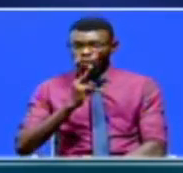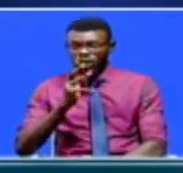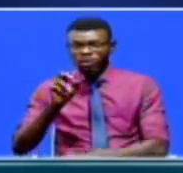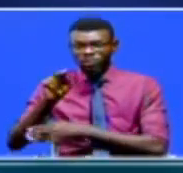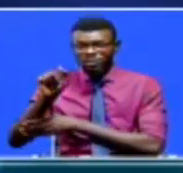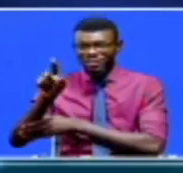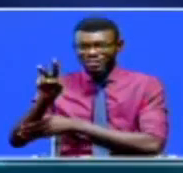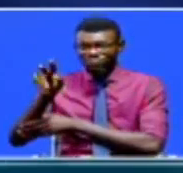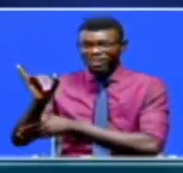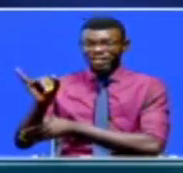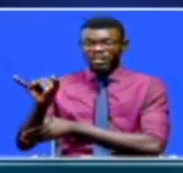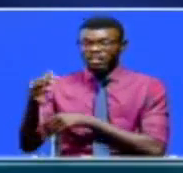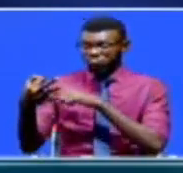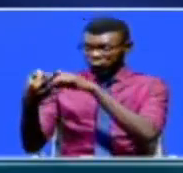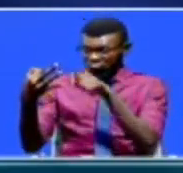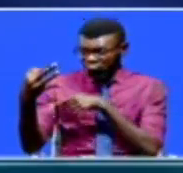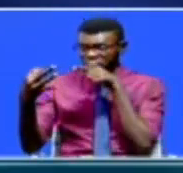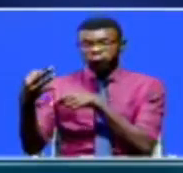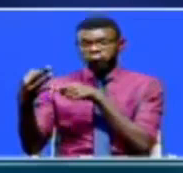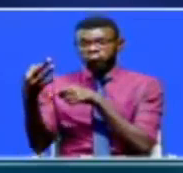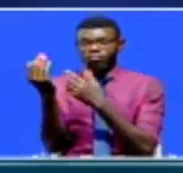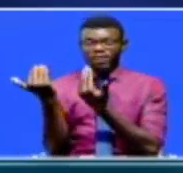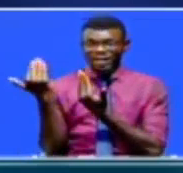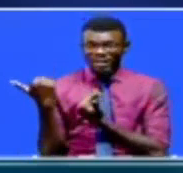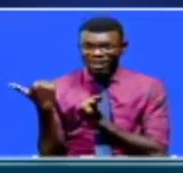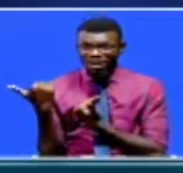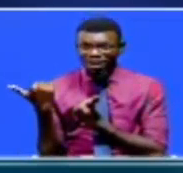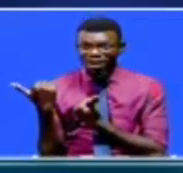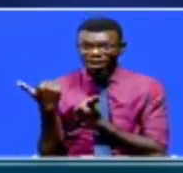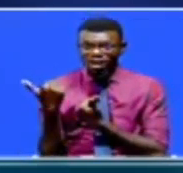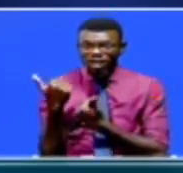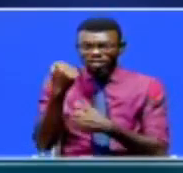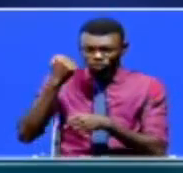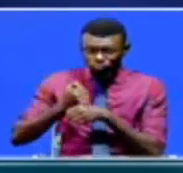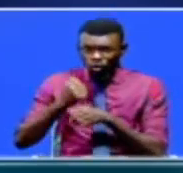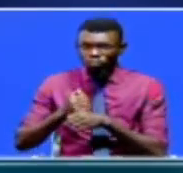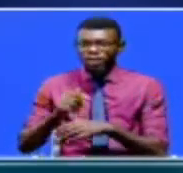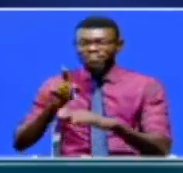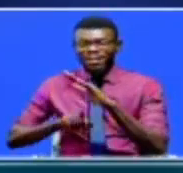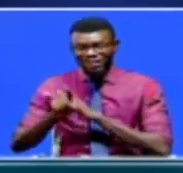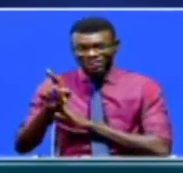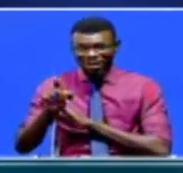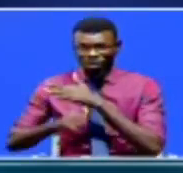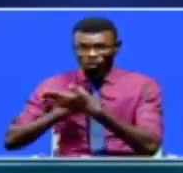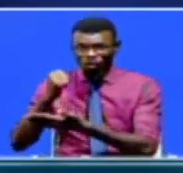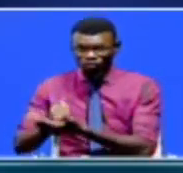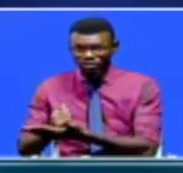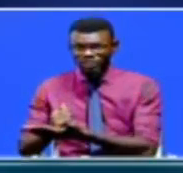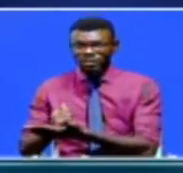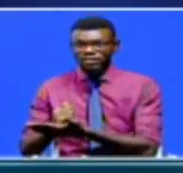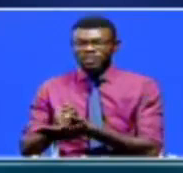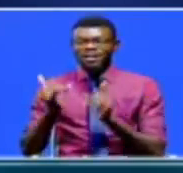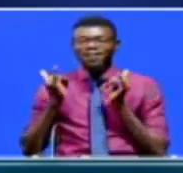These officers are expected to assume office under their